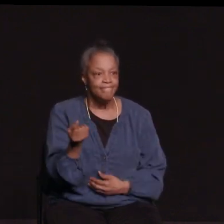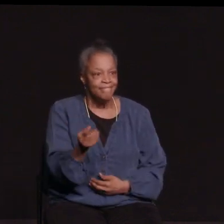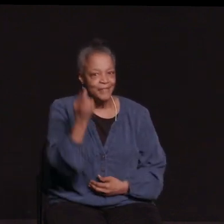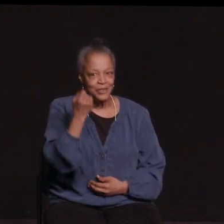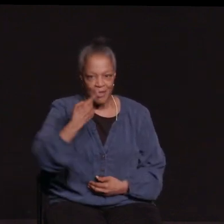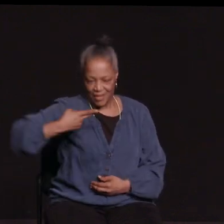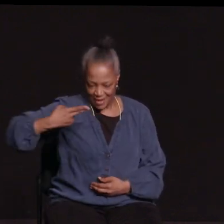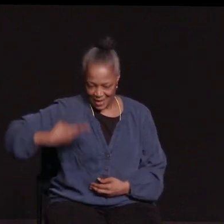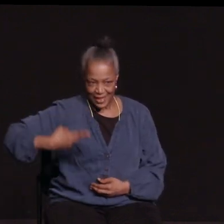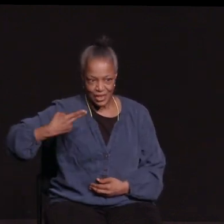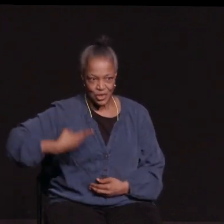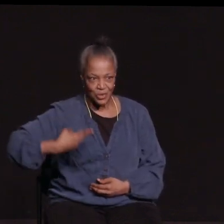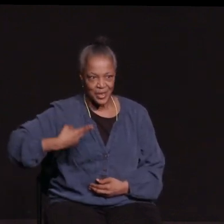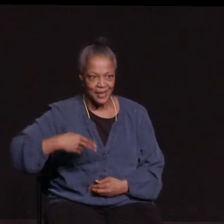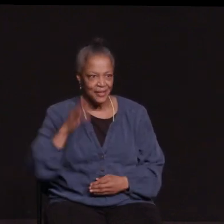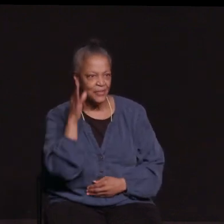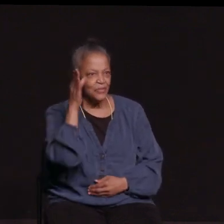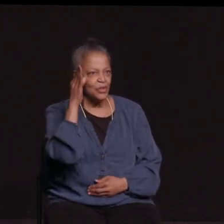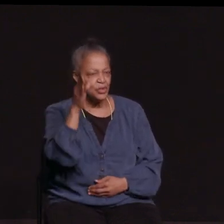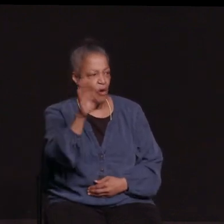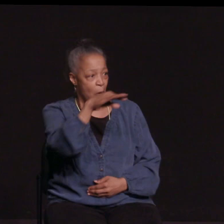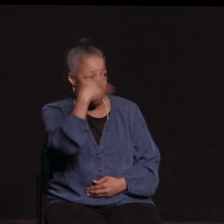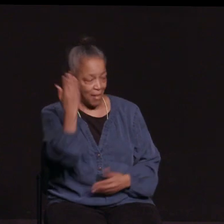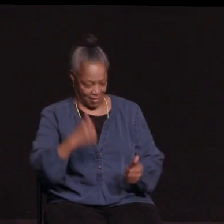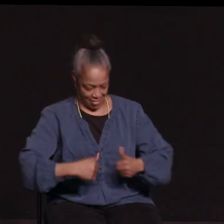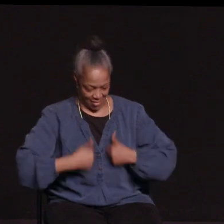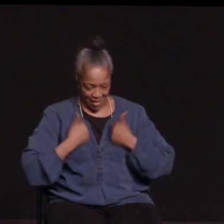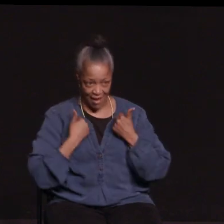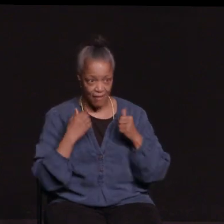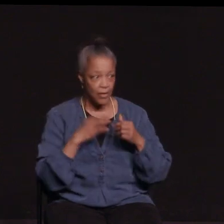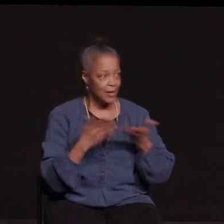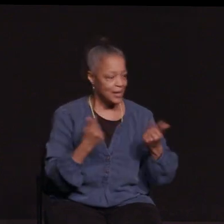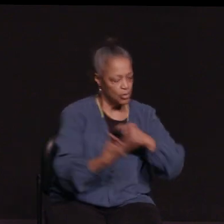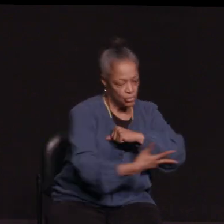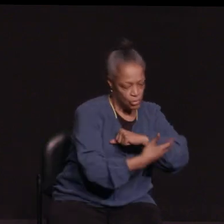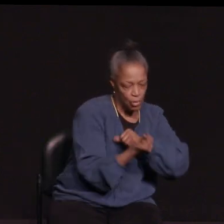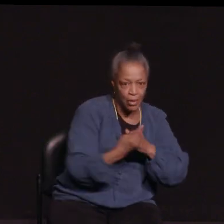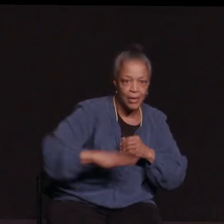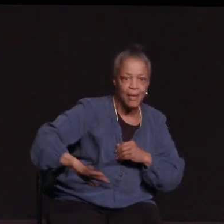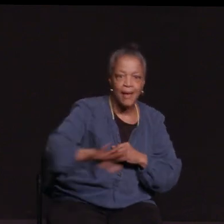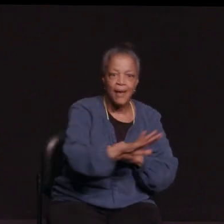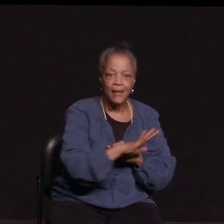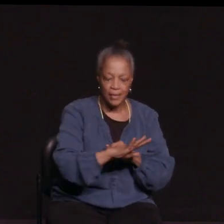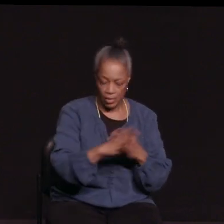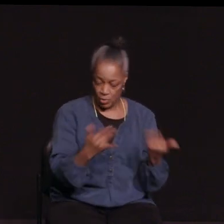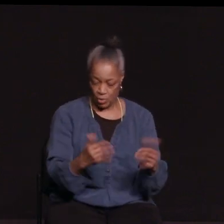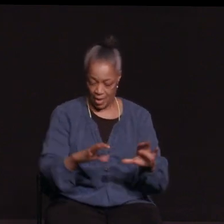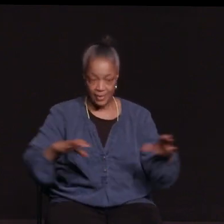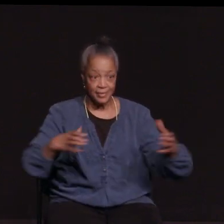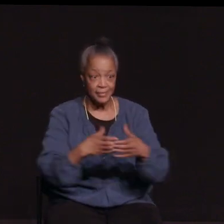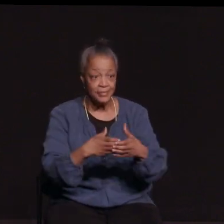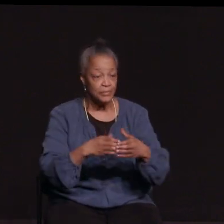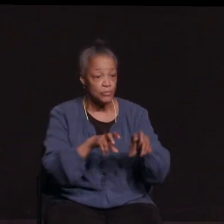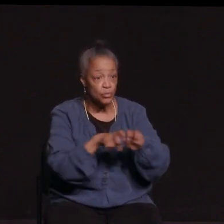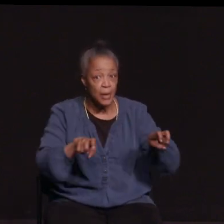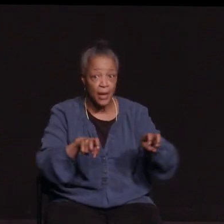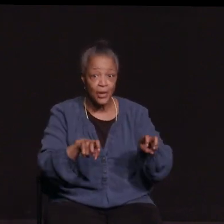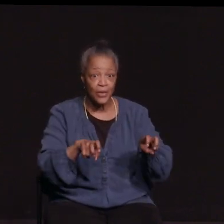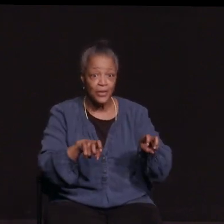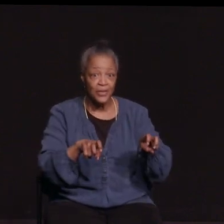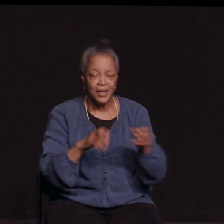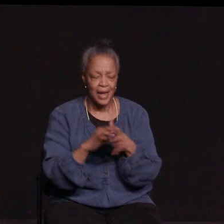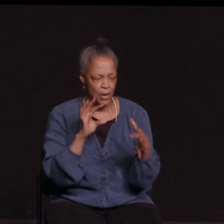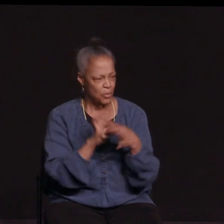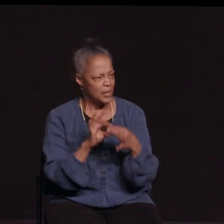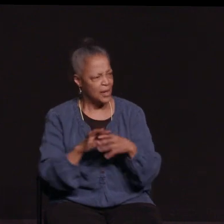the history of and future of Black life on stolen lands. Today's panel and series of